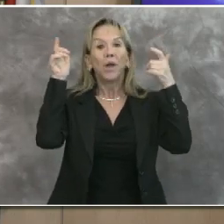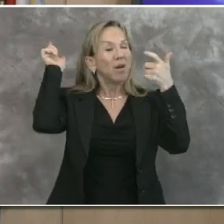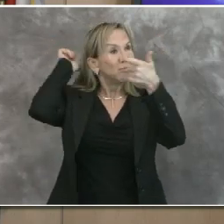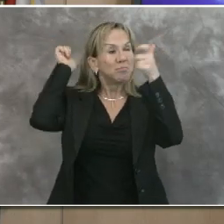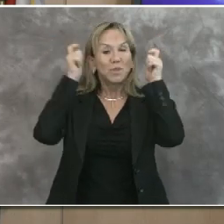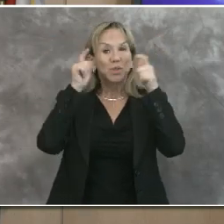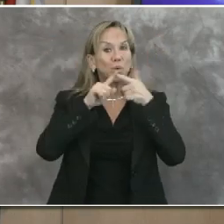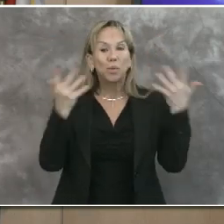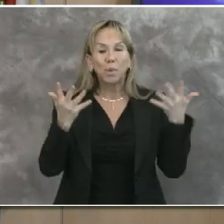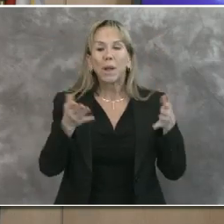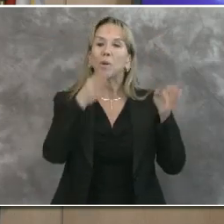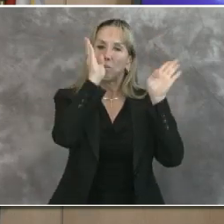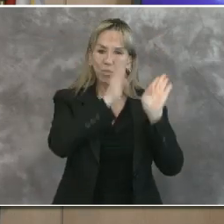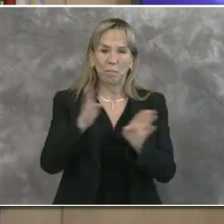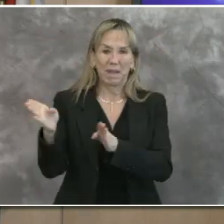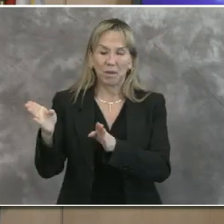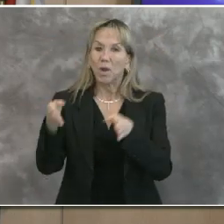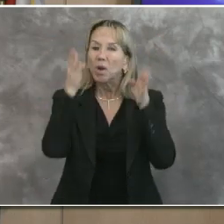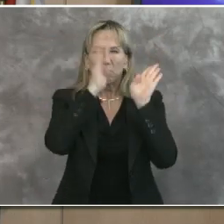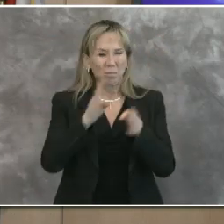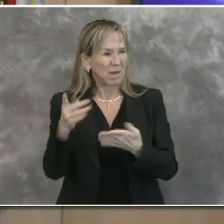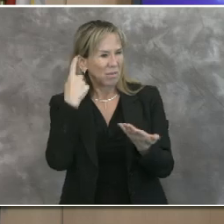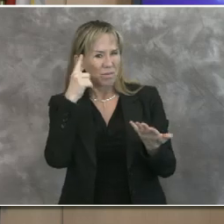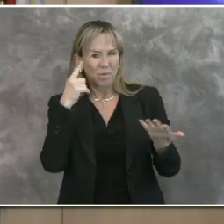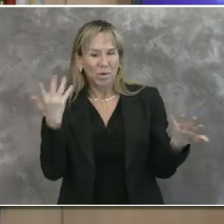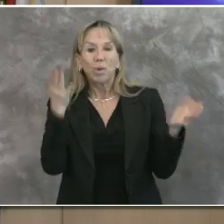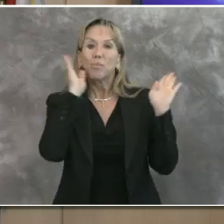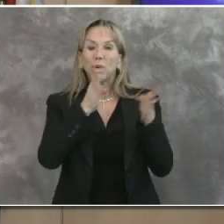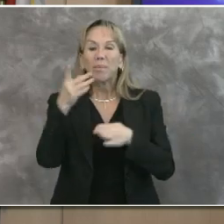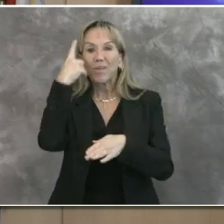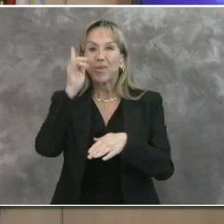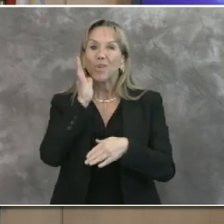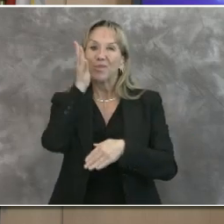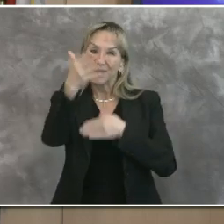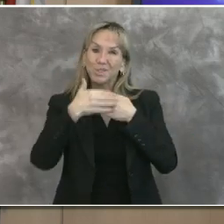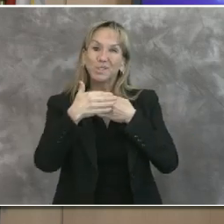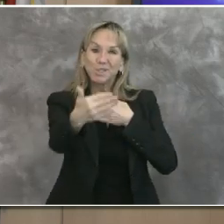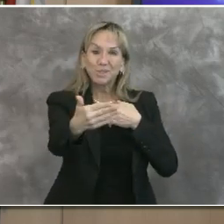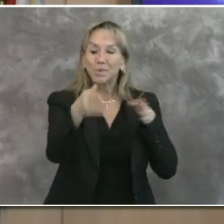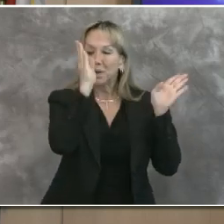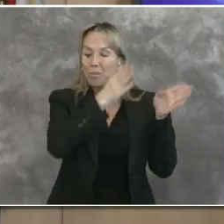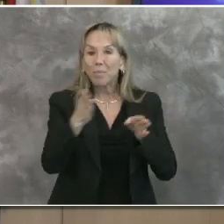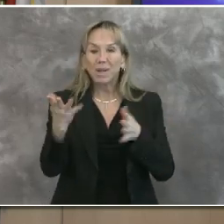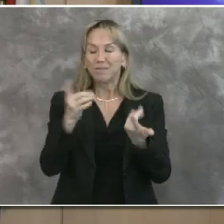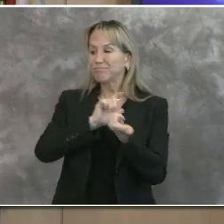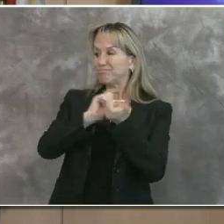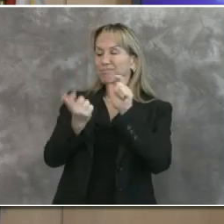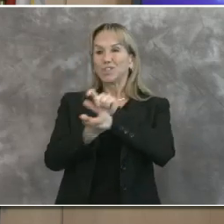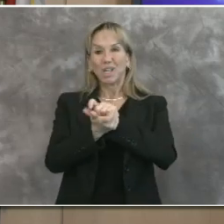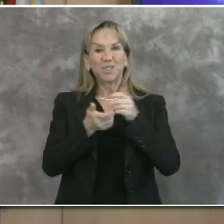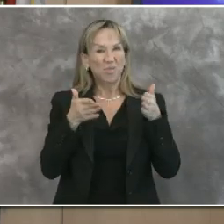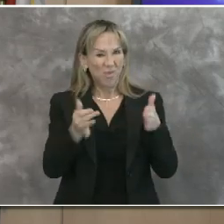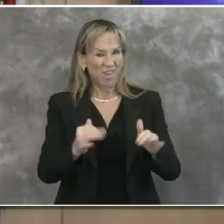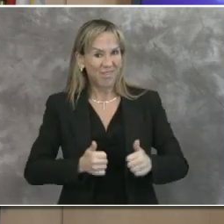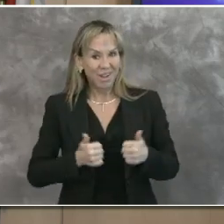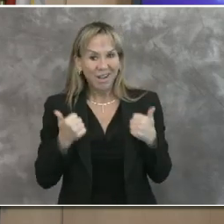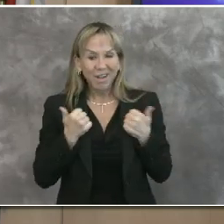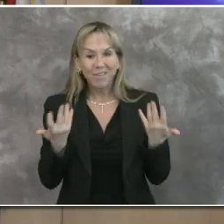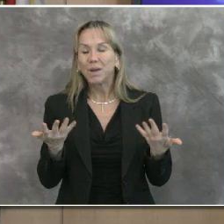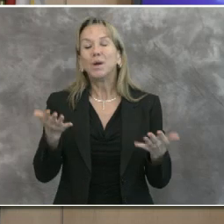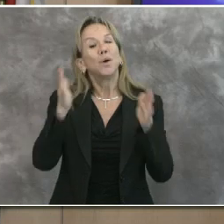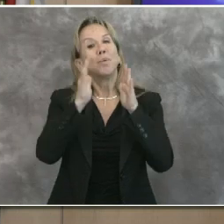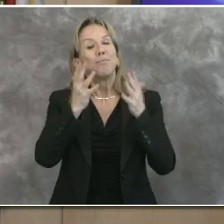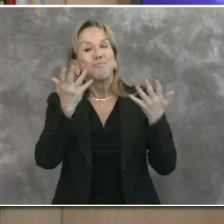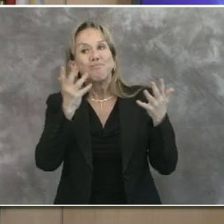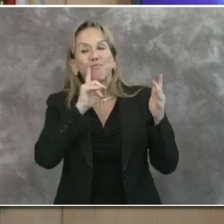preparedness, preparing for the future, preparing for changes in our way of life, preparing for an uneven recovery and